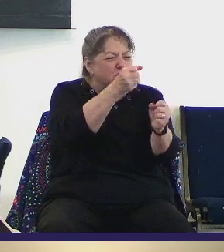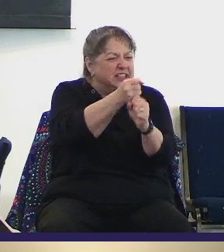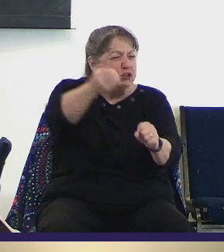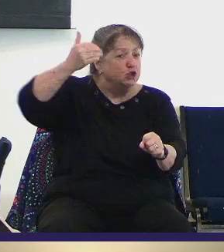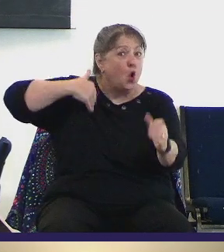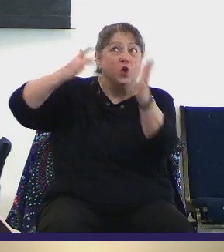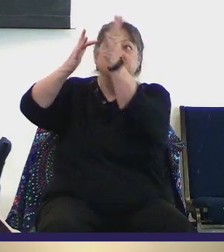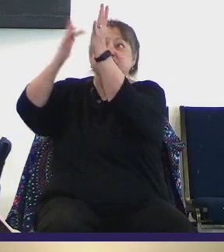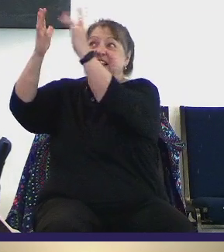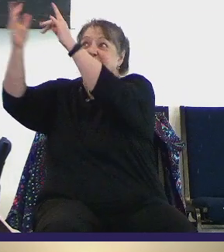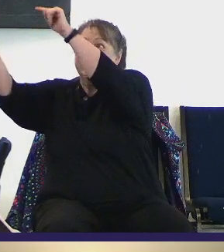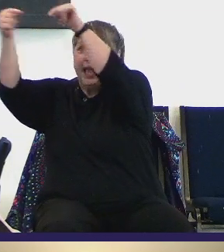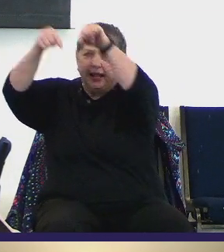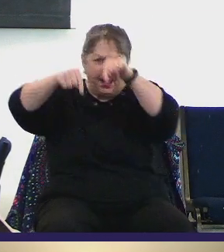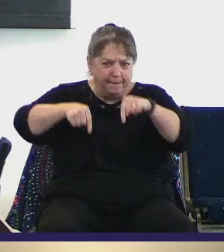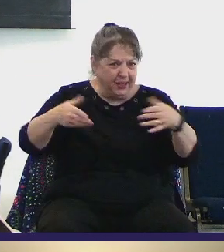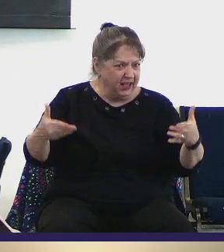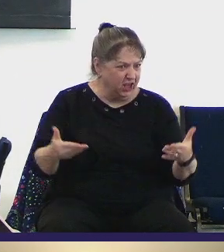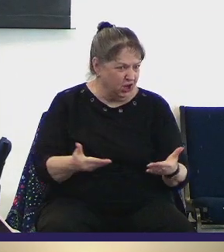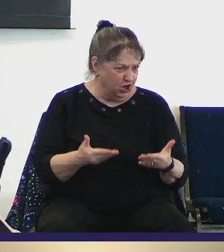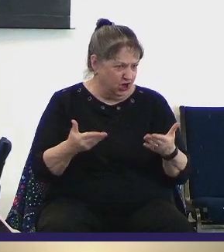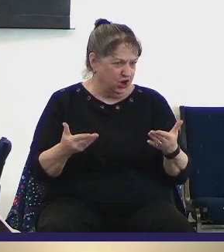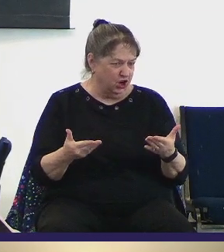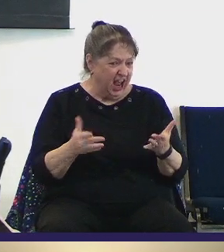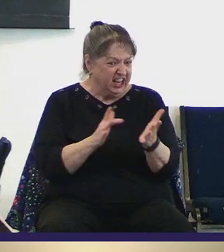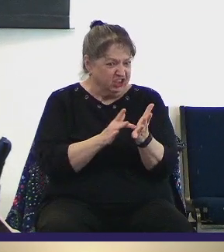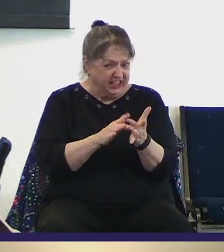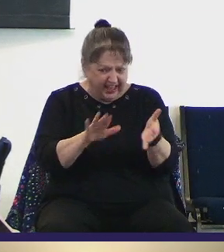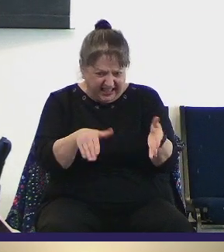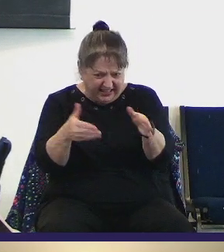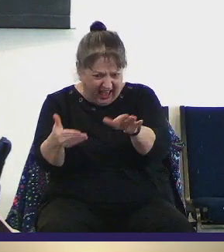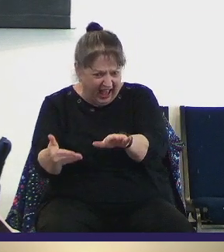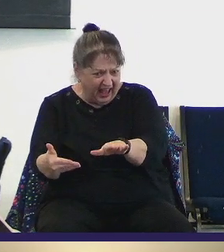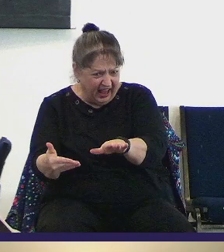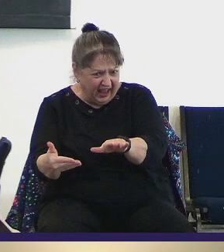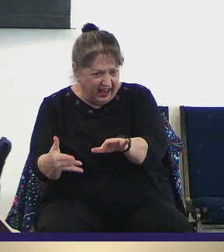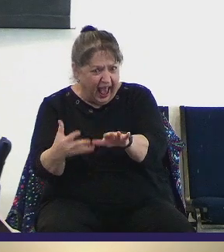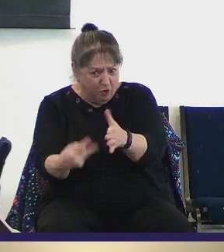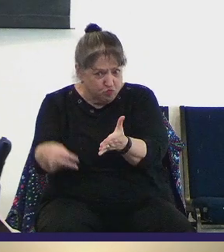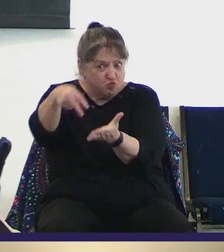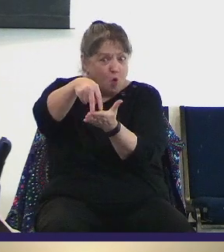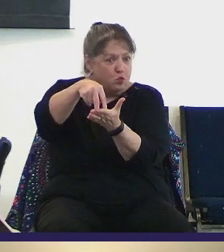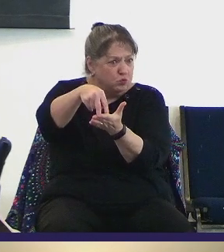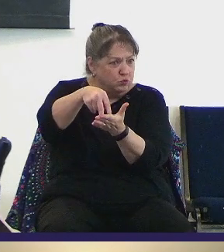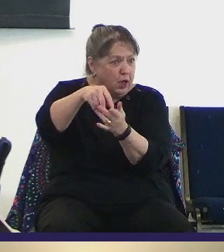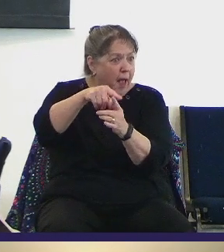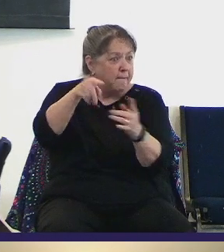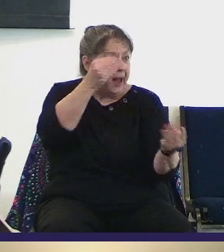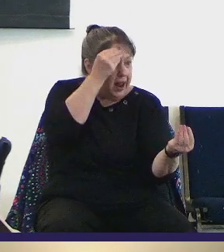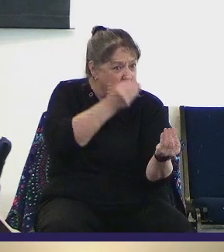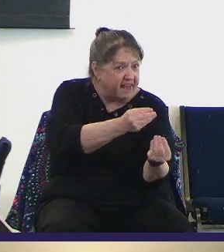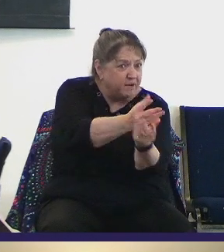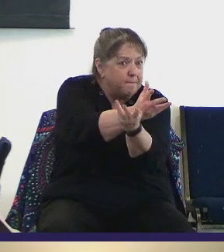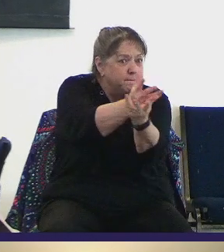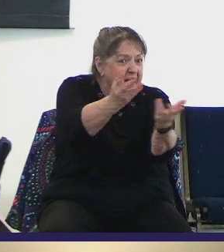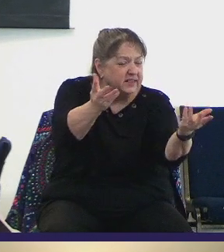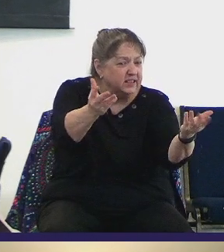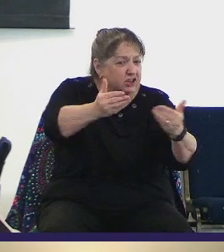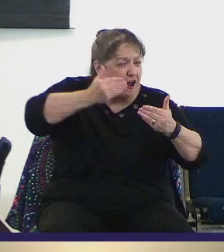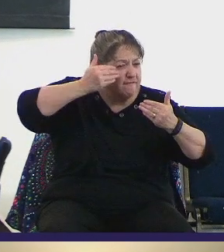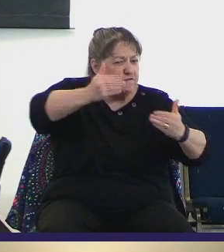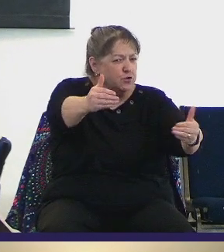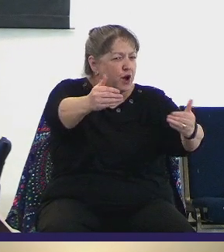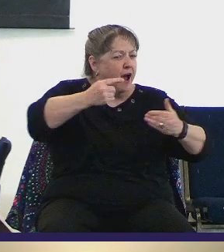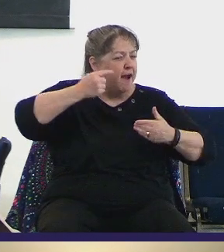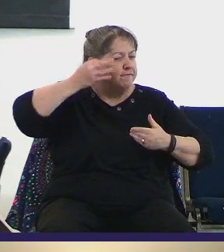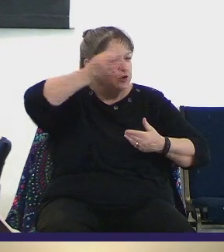world, gave his life and rose from the dead, and then he left a message for the generations to come, a message